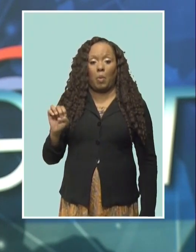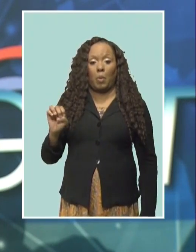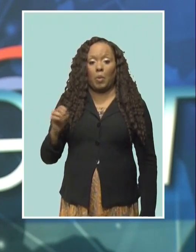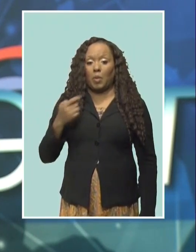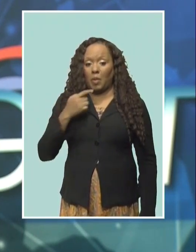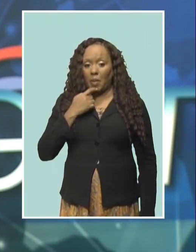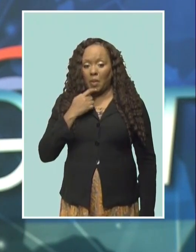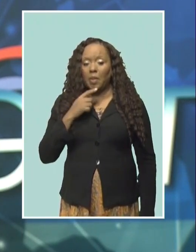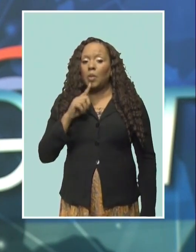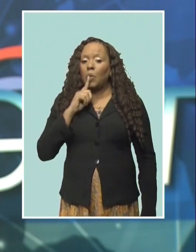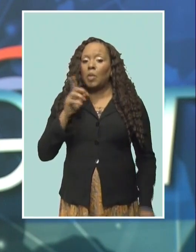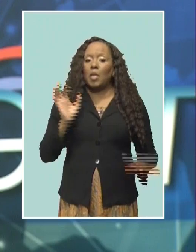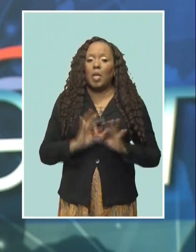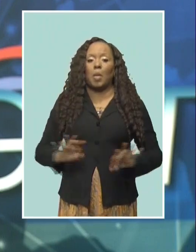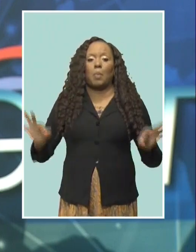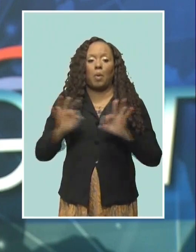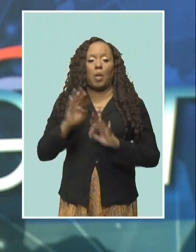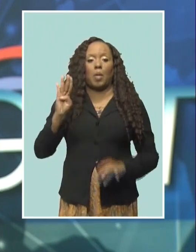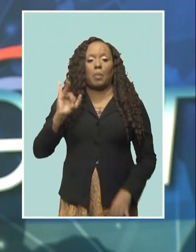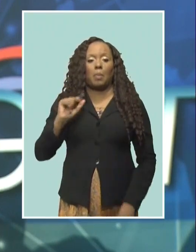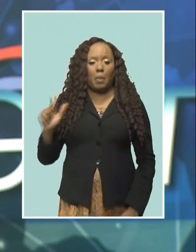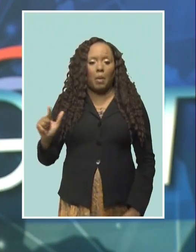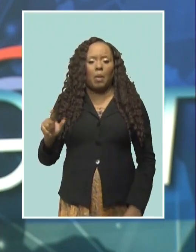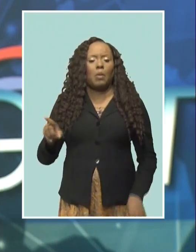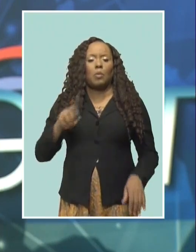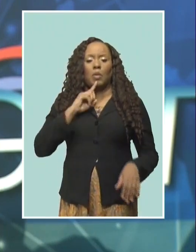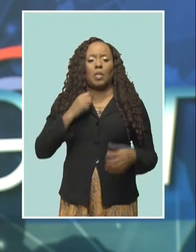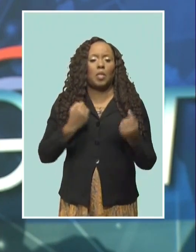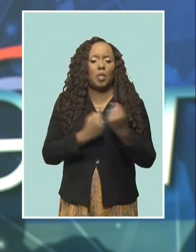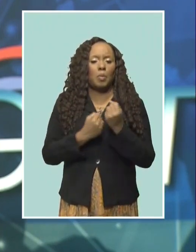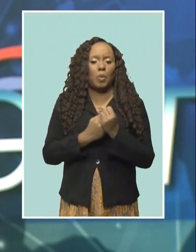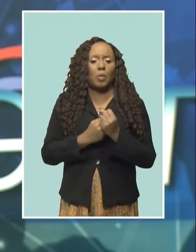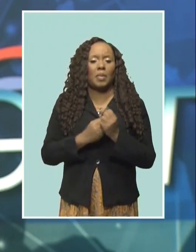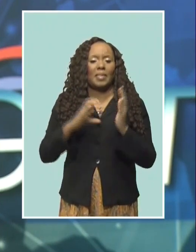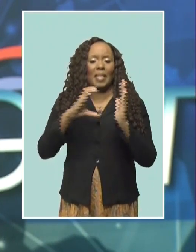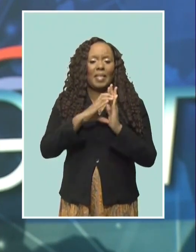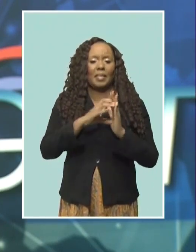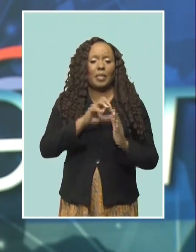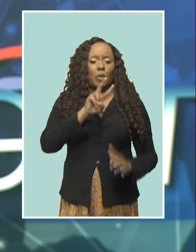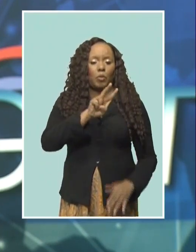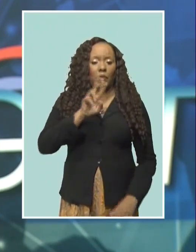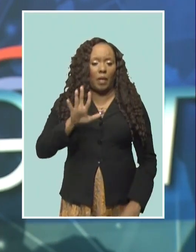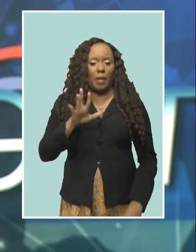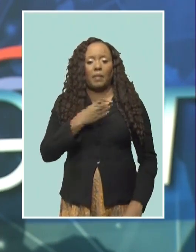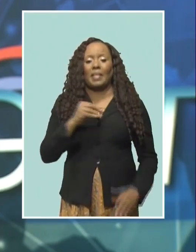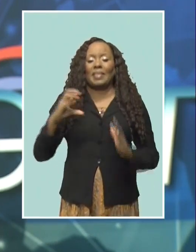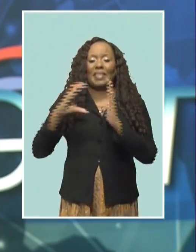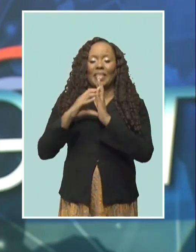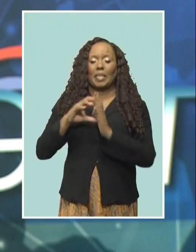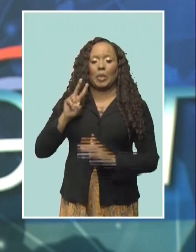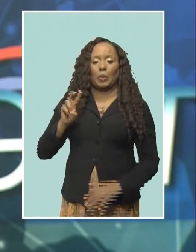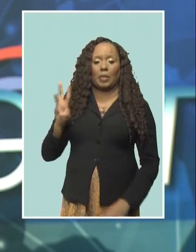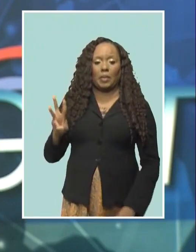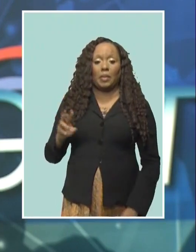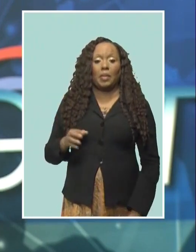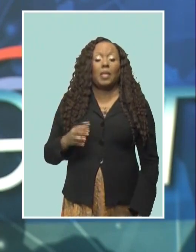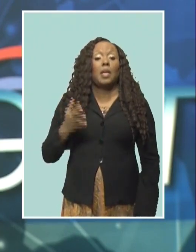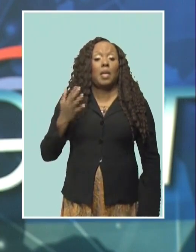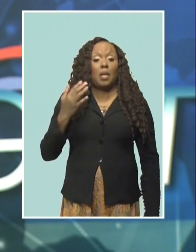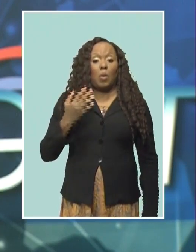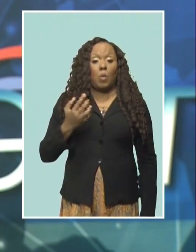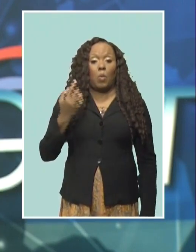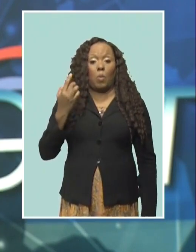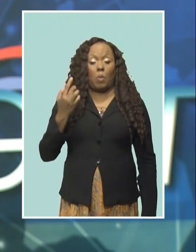of consent. Ms. Moore is particularly supportive of Section 2.5 and 2.6, where one spouse commits the offence